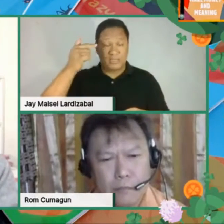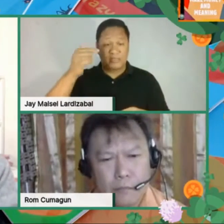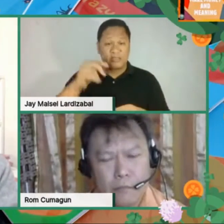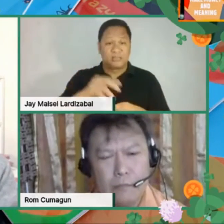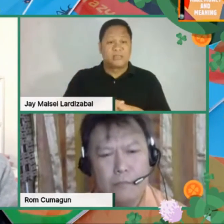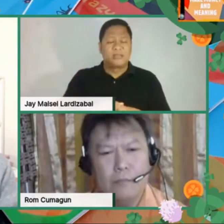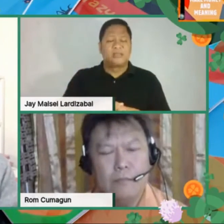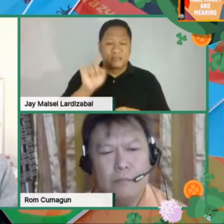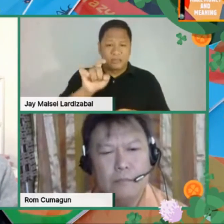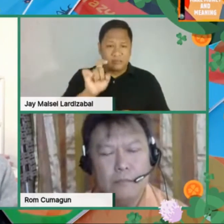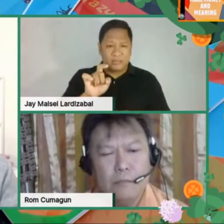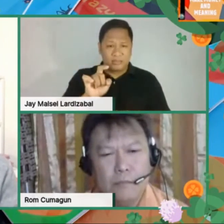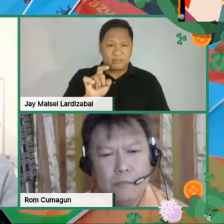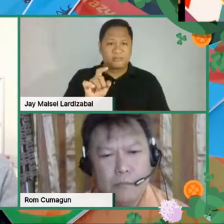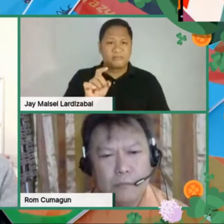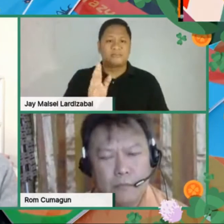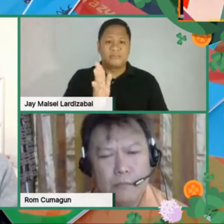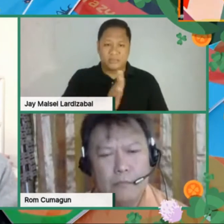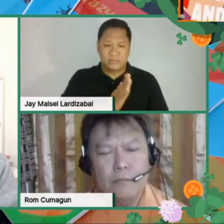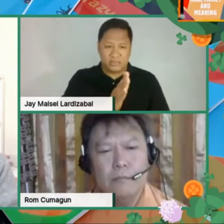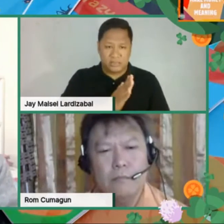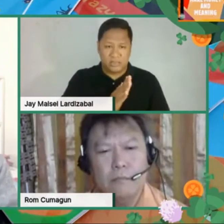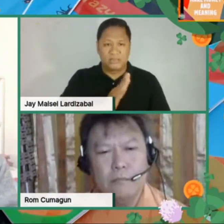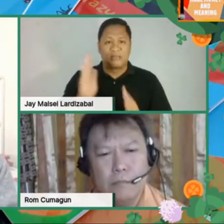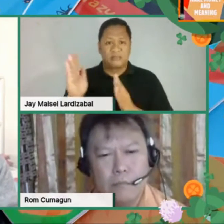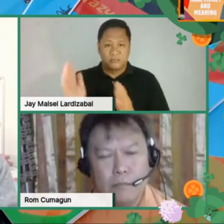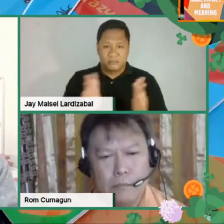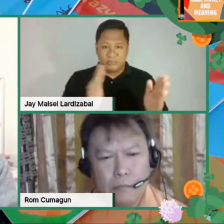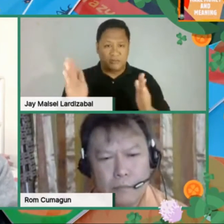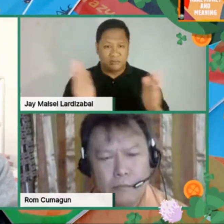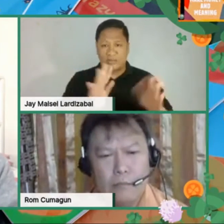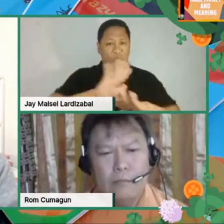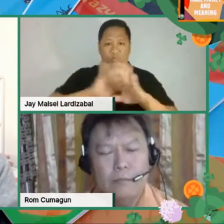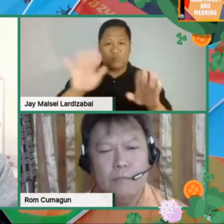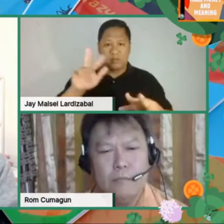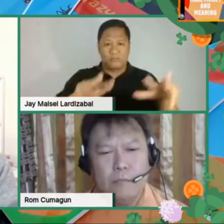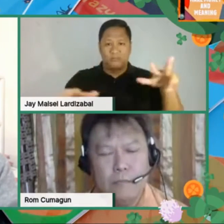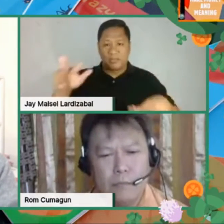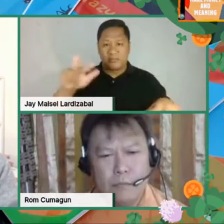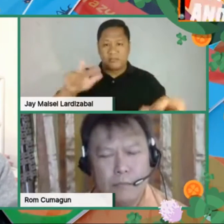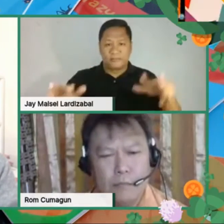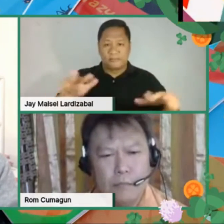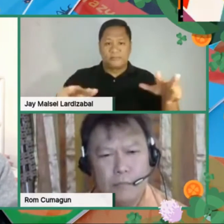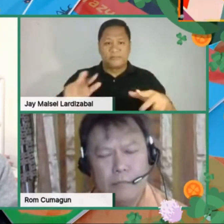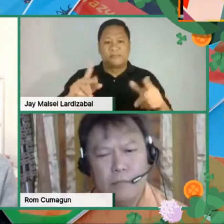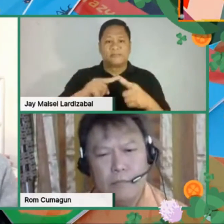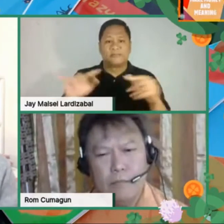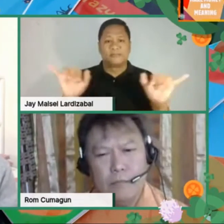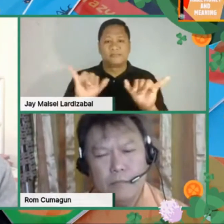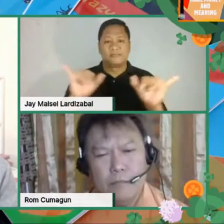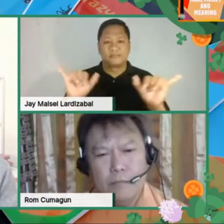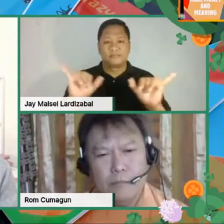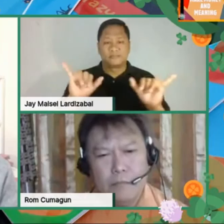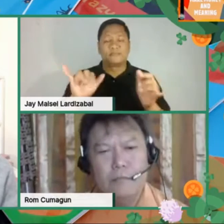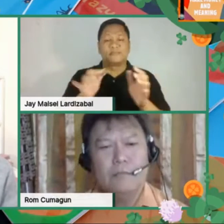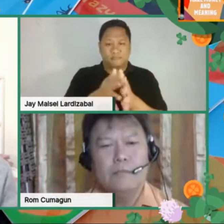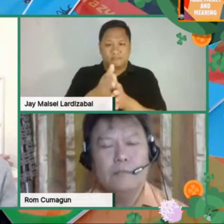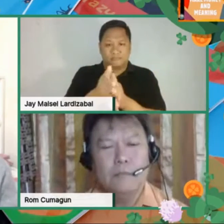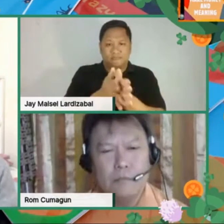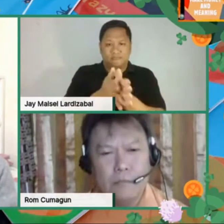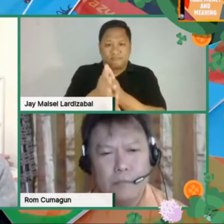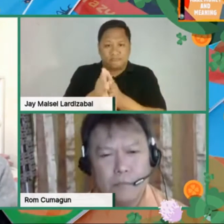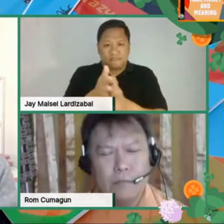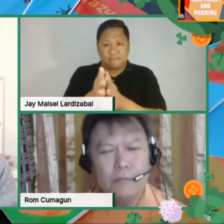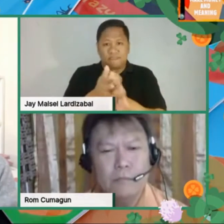kind, prepare but don't panic, and also wash your hands. So yun ang